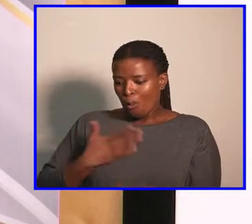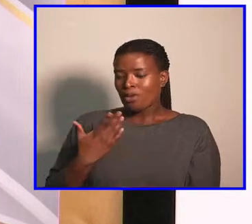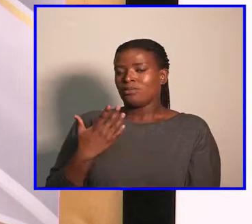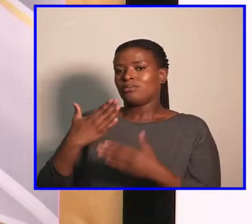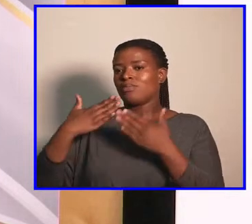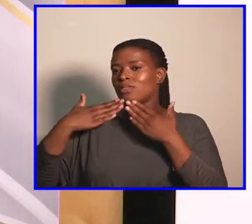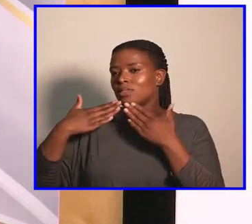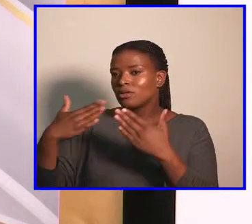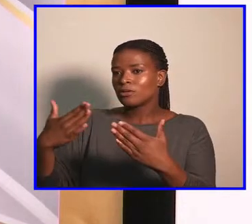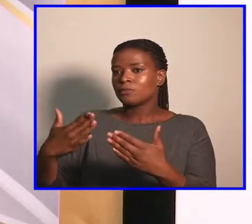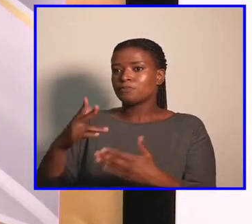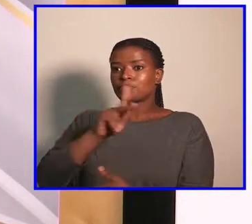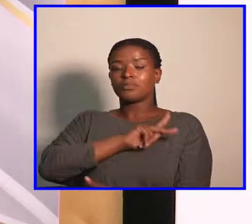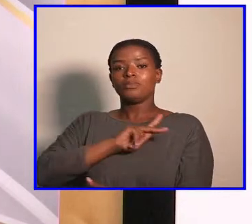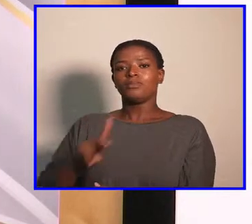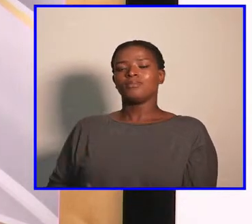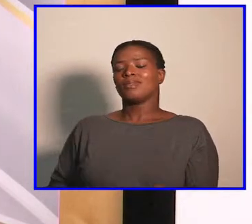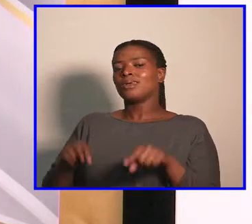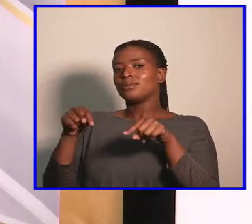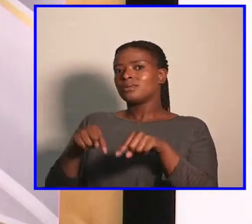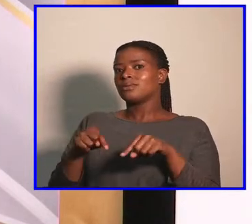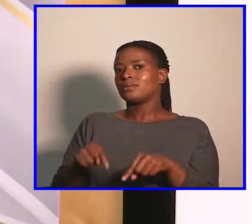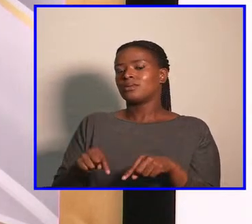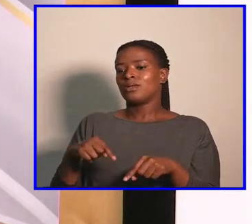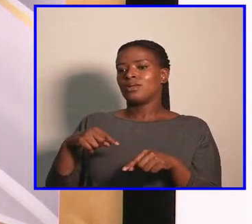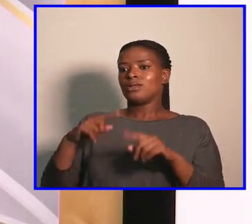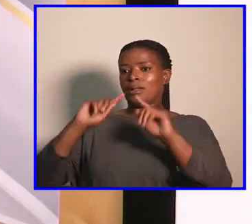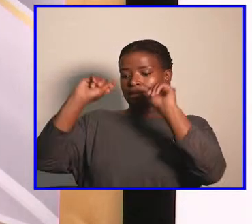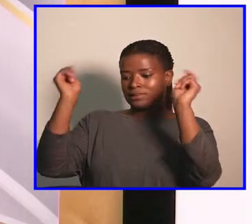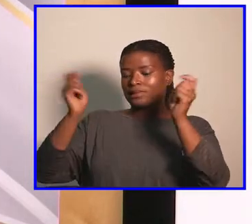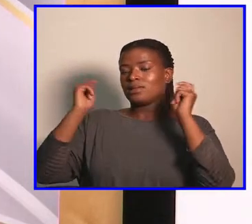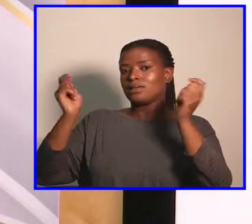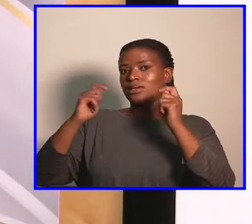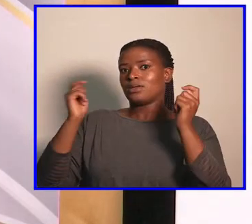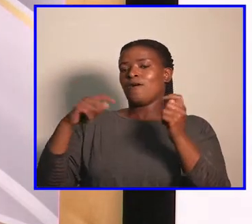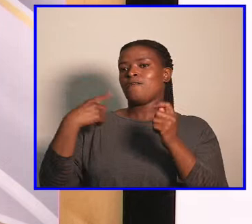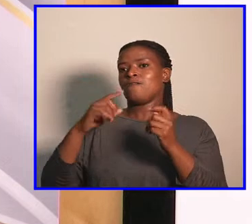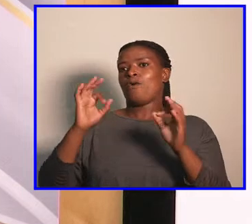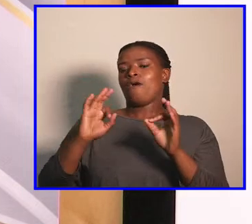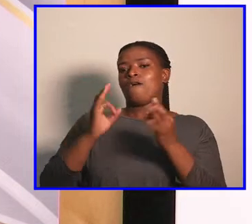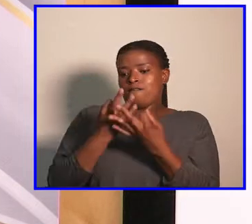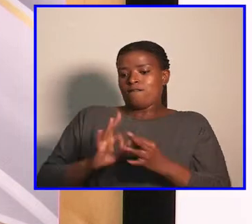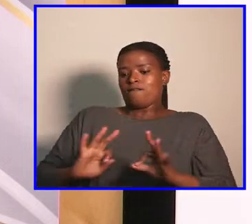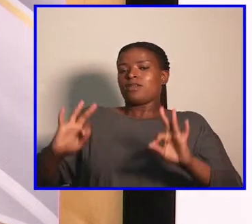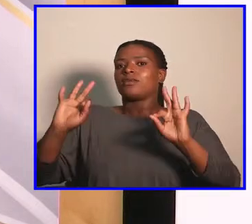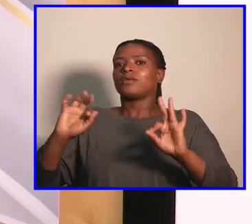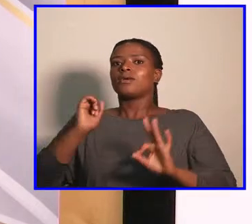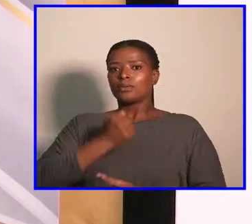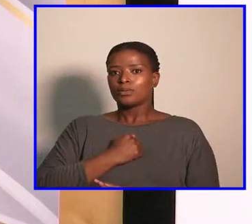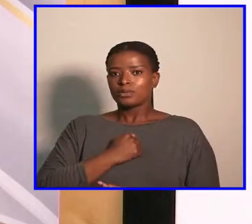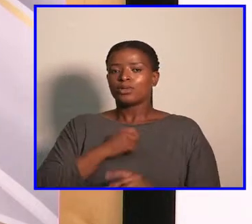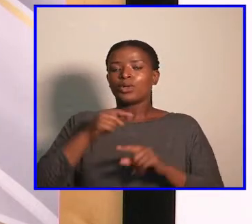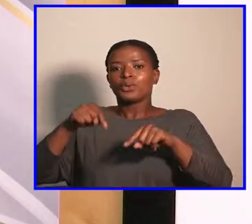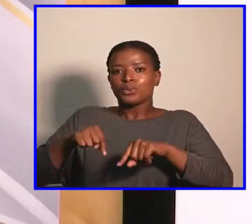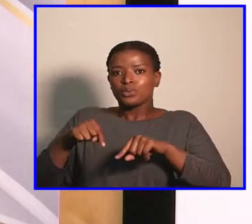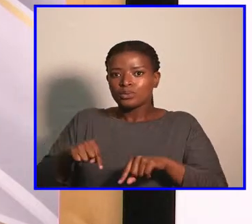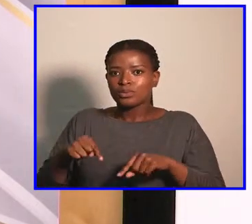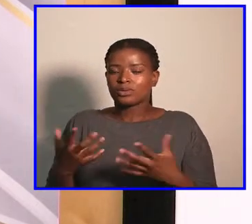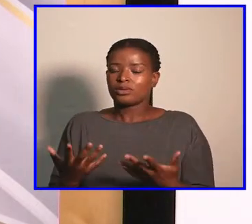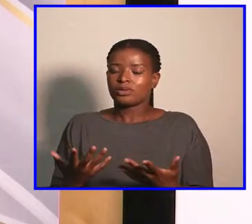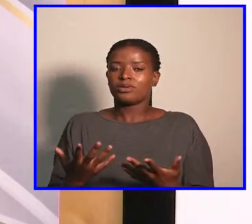President, today is a celebration of our democracy. Today